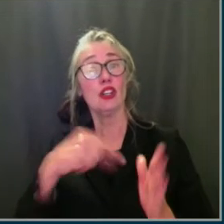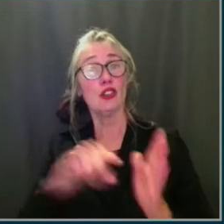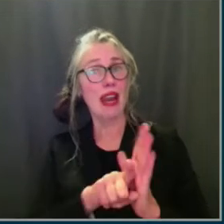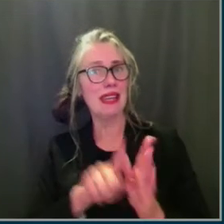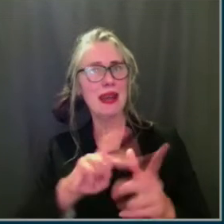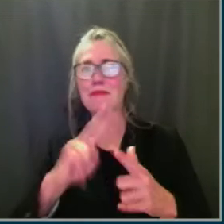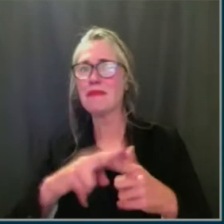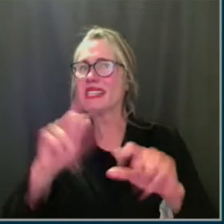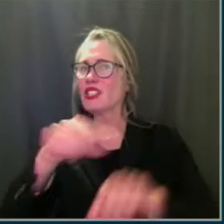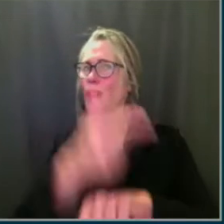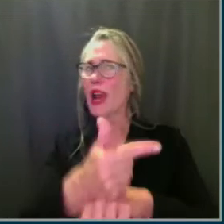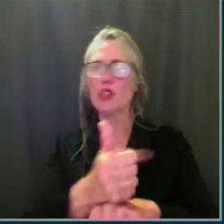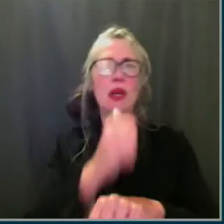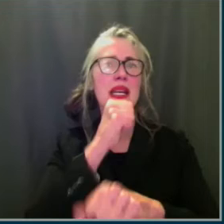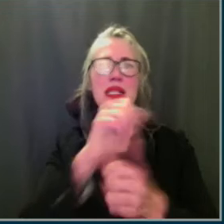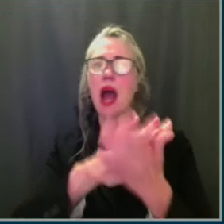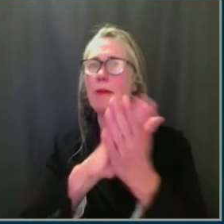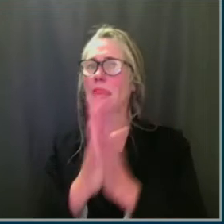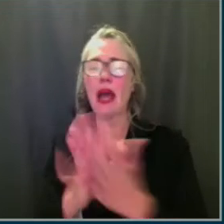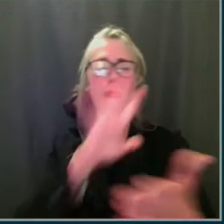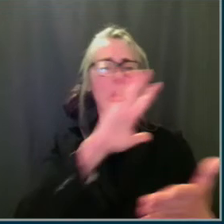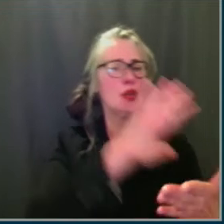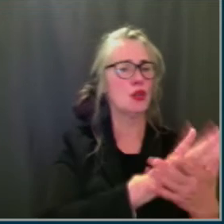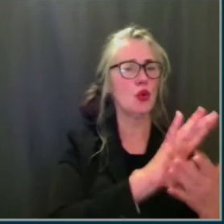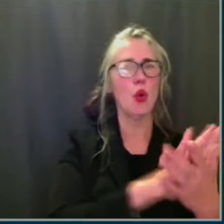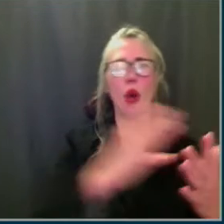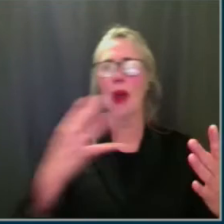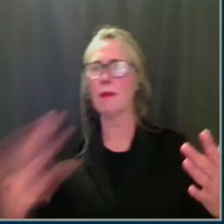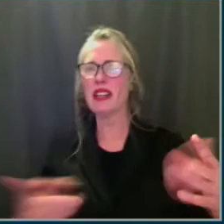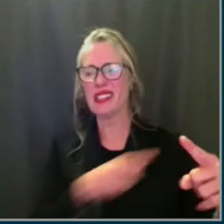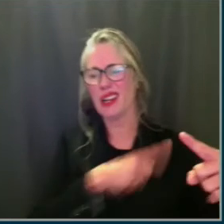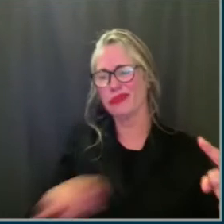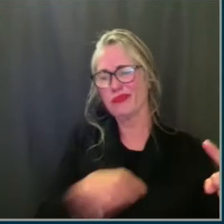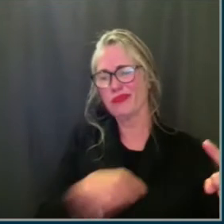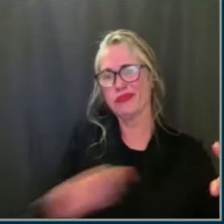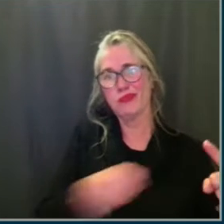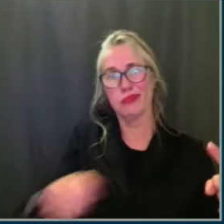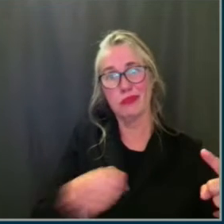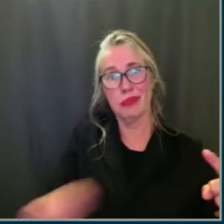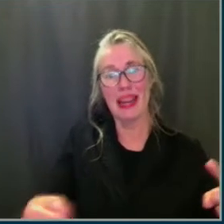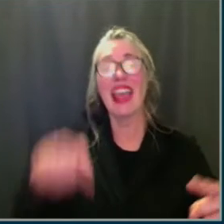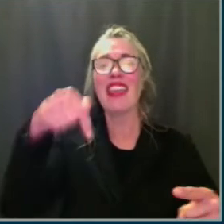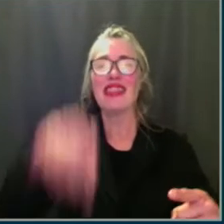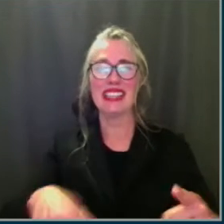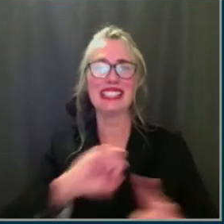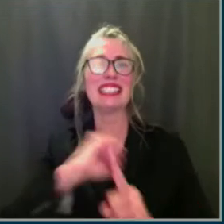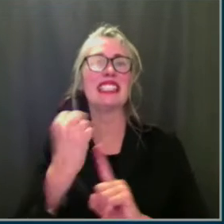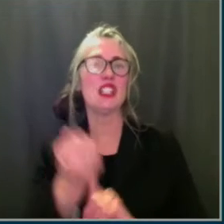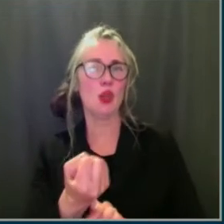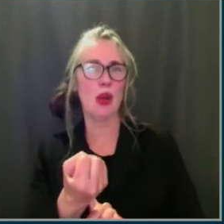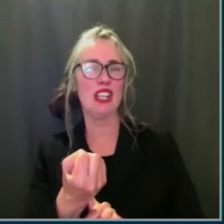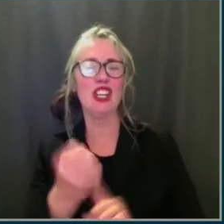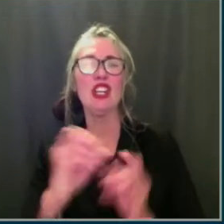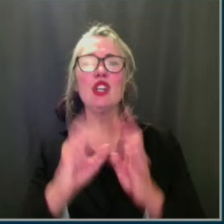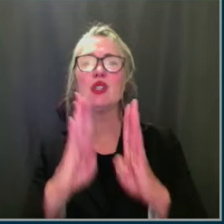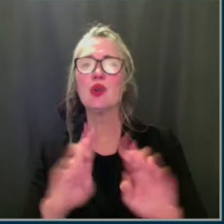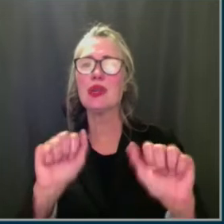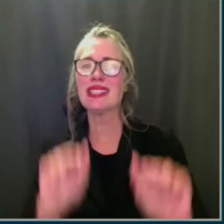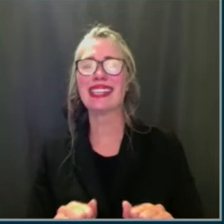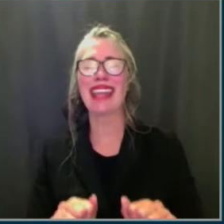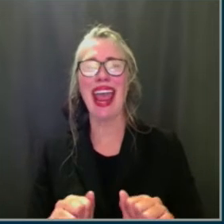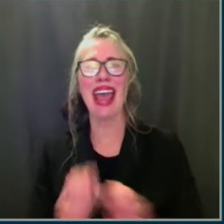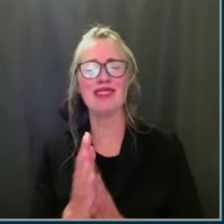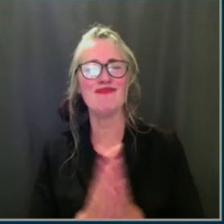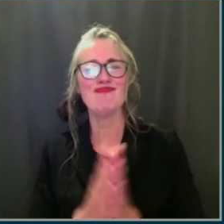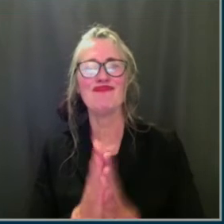must make sure that we create an environment where our students can thrive. And that's why we're working right now to make our students get access to learning